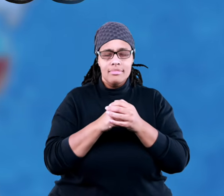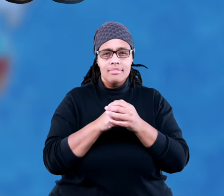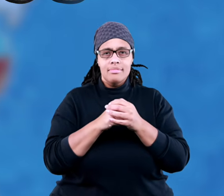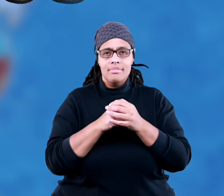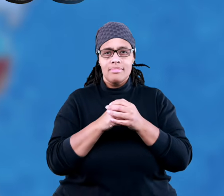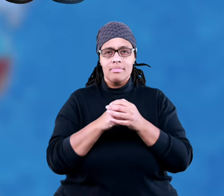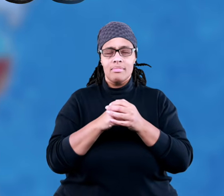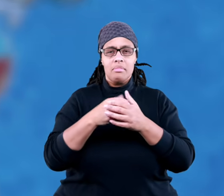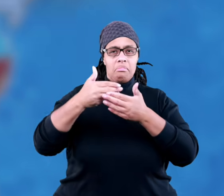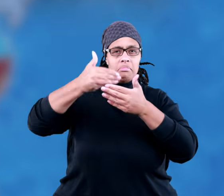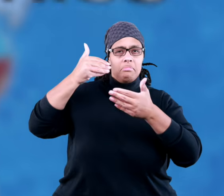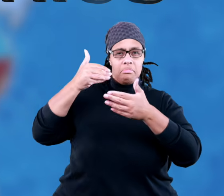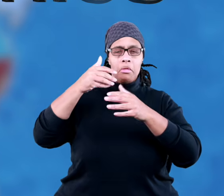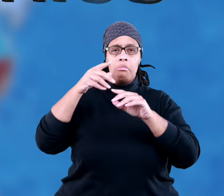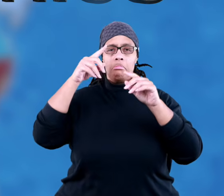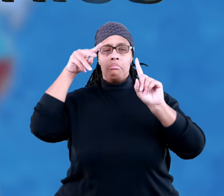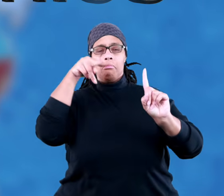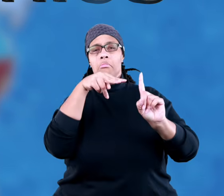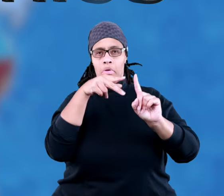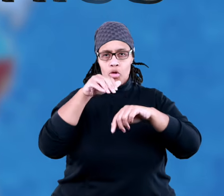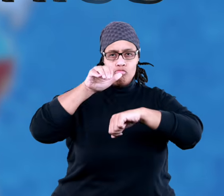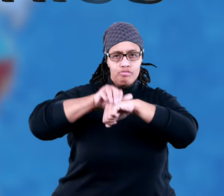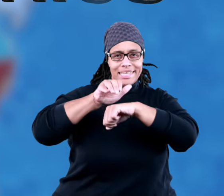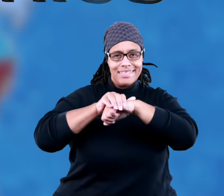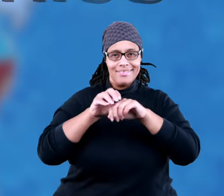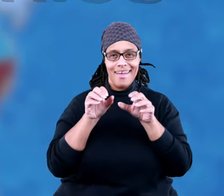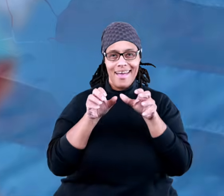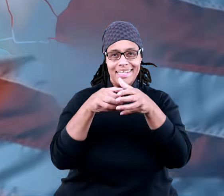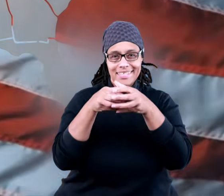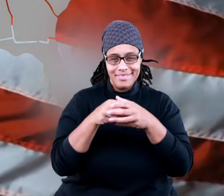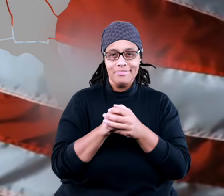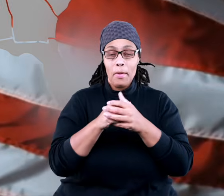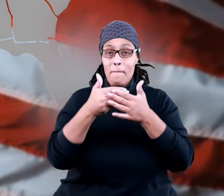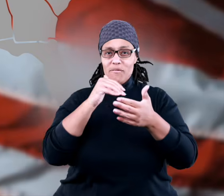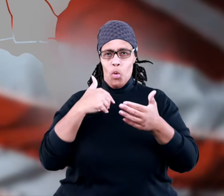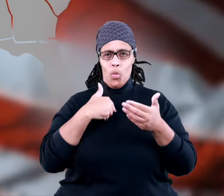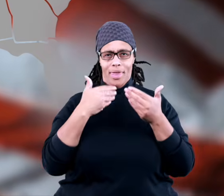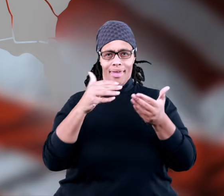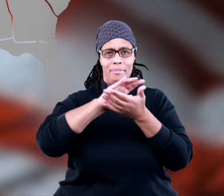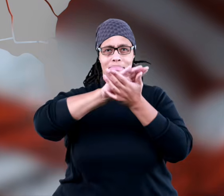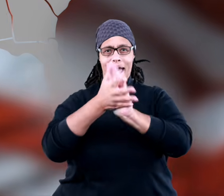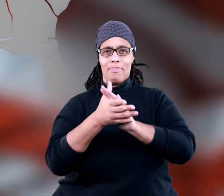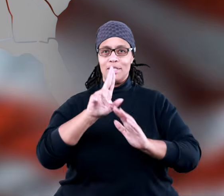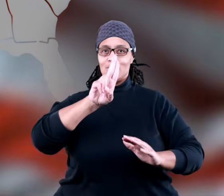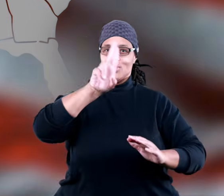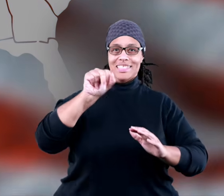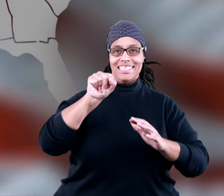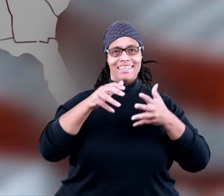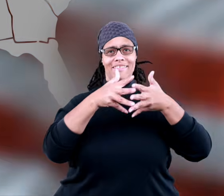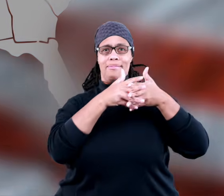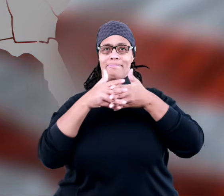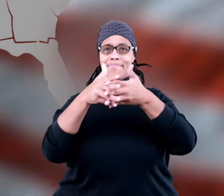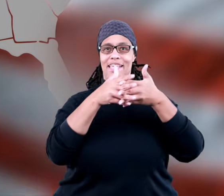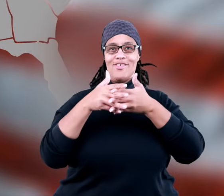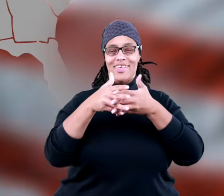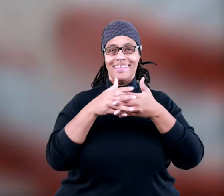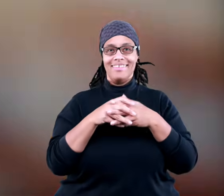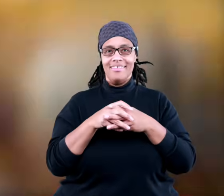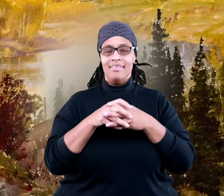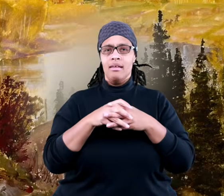colonies, also known as the British colonies. Before we became the nifty 50 United States of